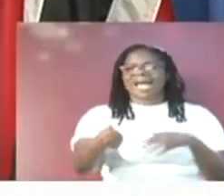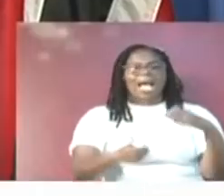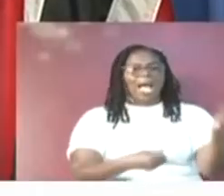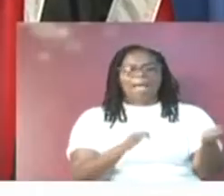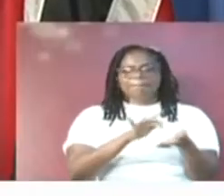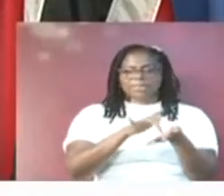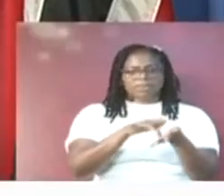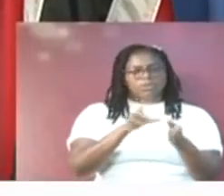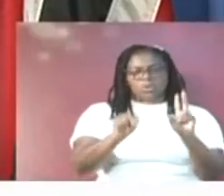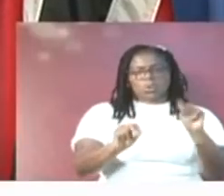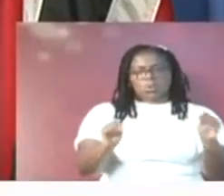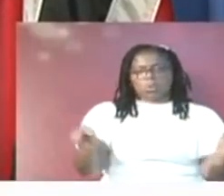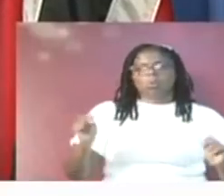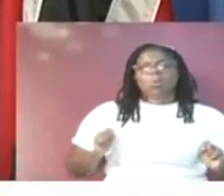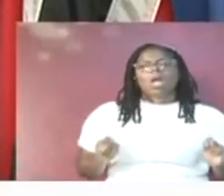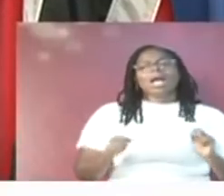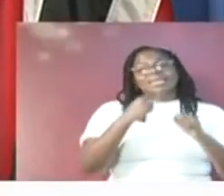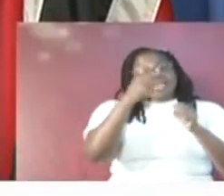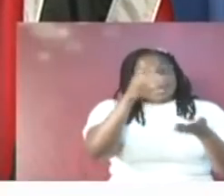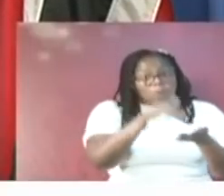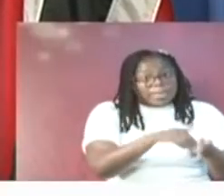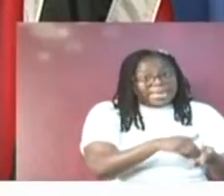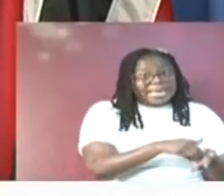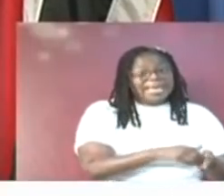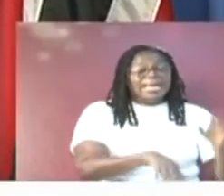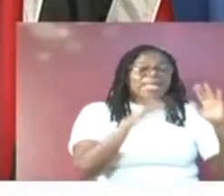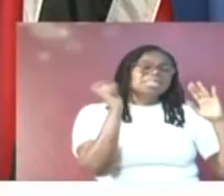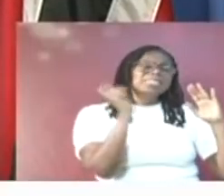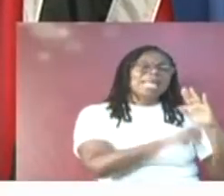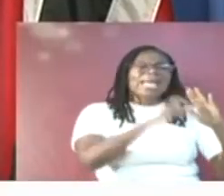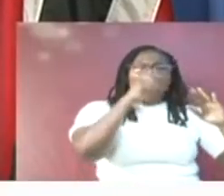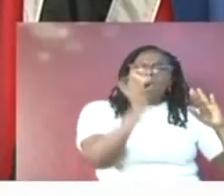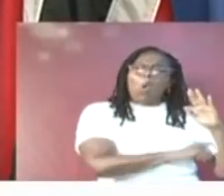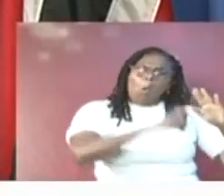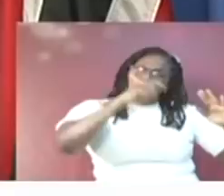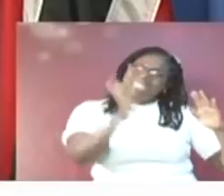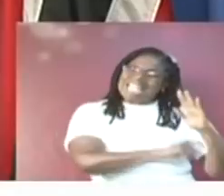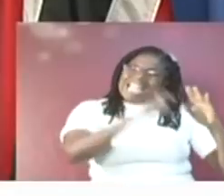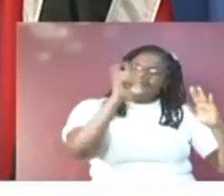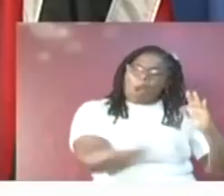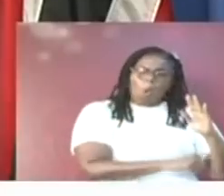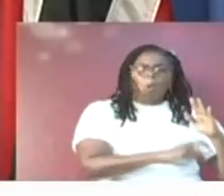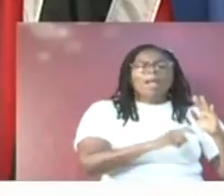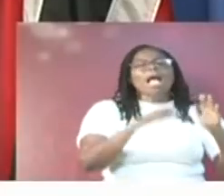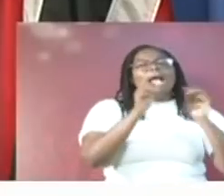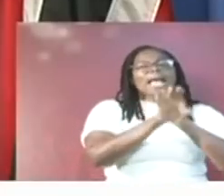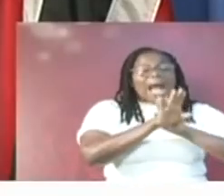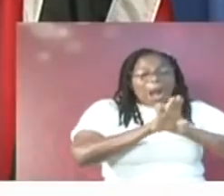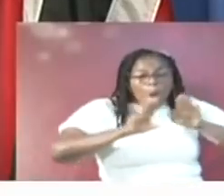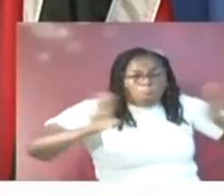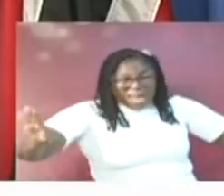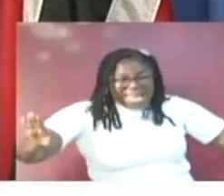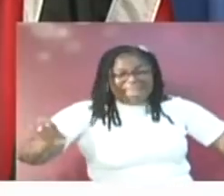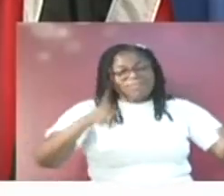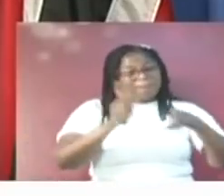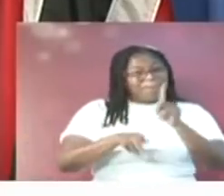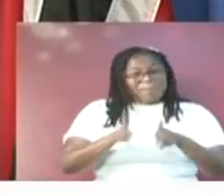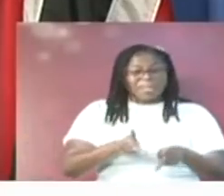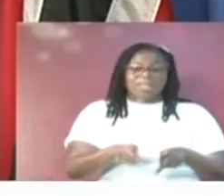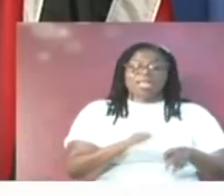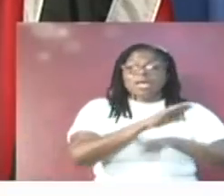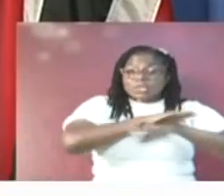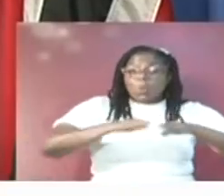stay at home, stay away from people.